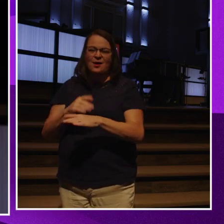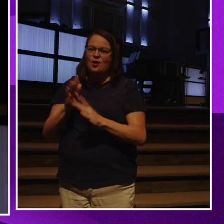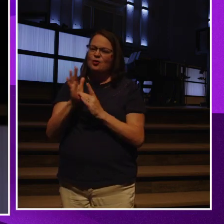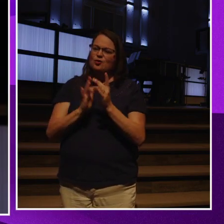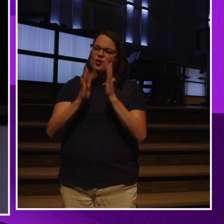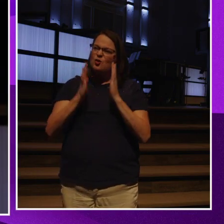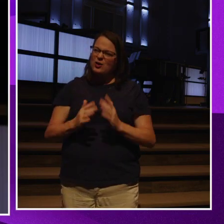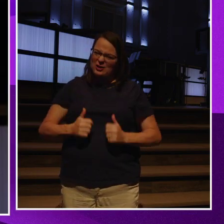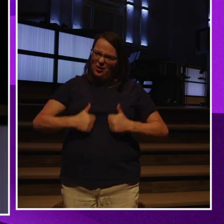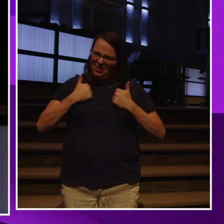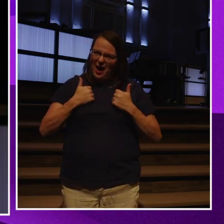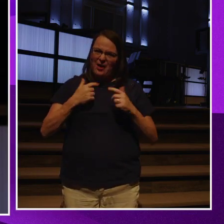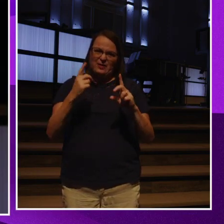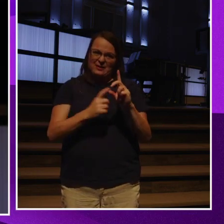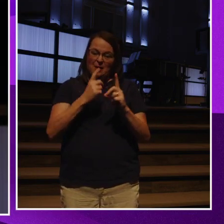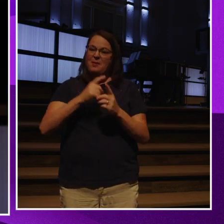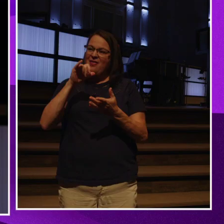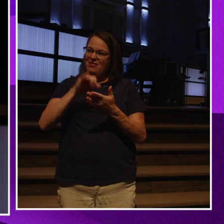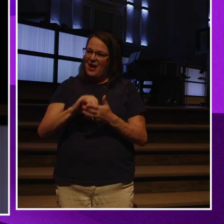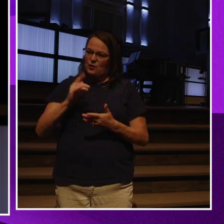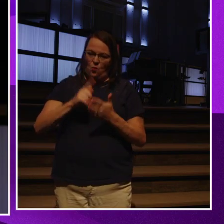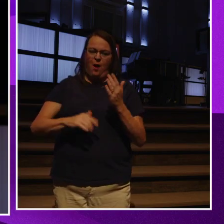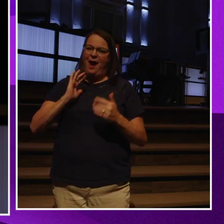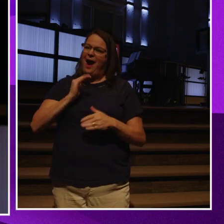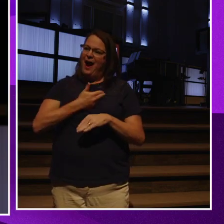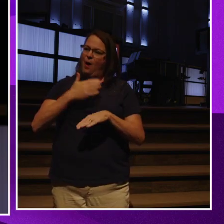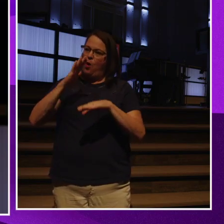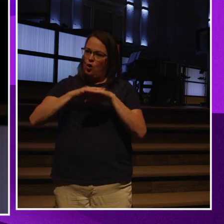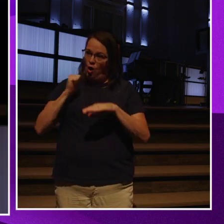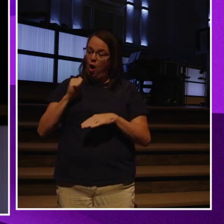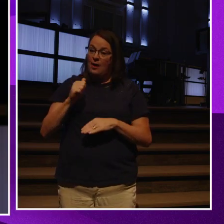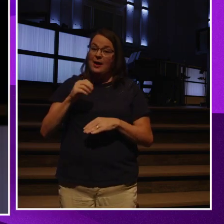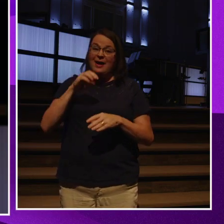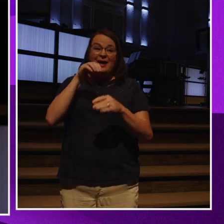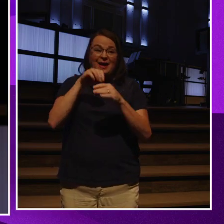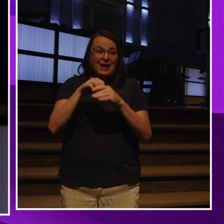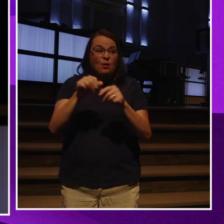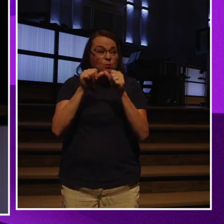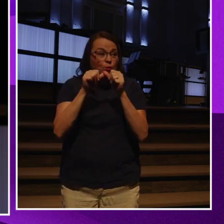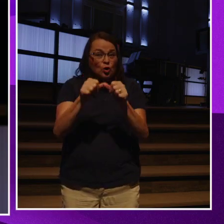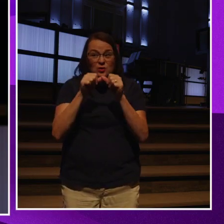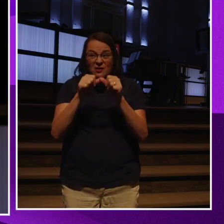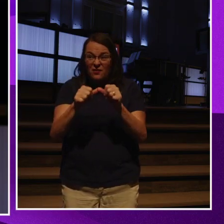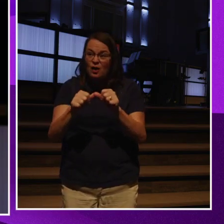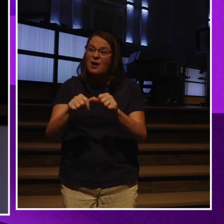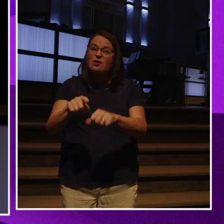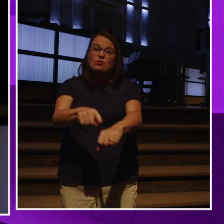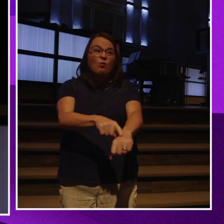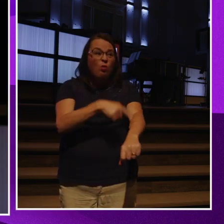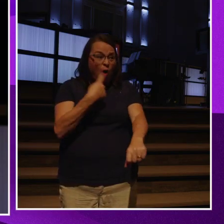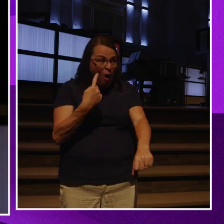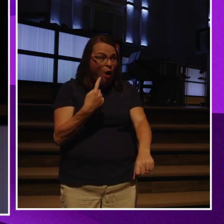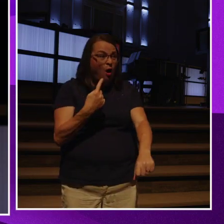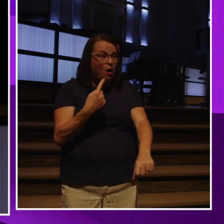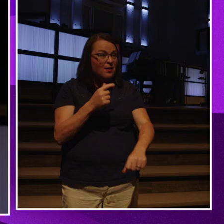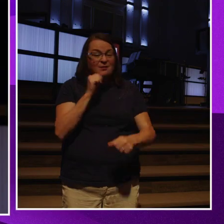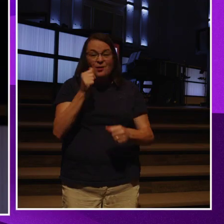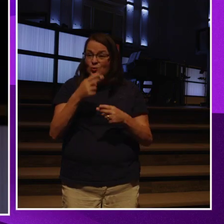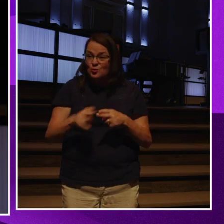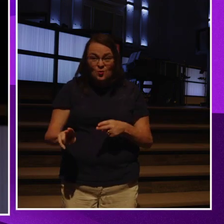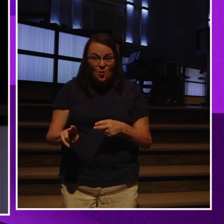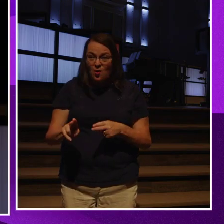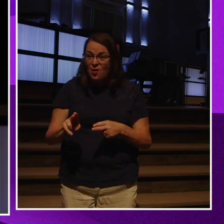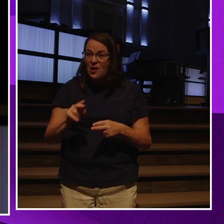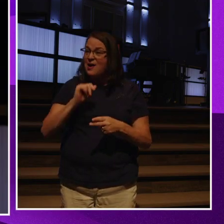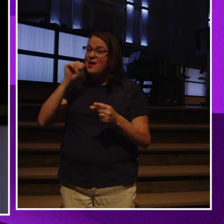discipleship. But that's just what our calling is, this work. In persevering, it's a long obedience. It means it's